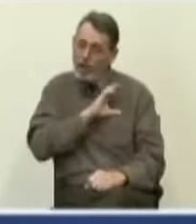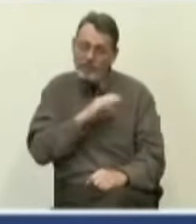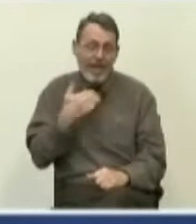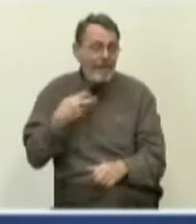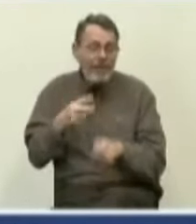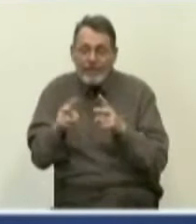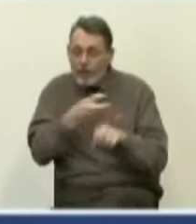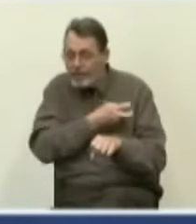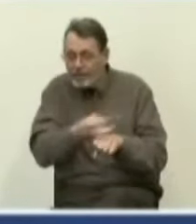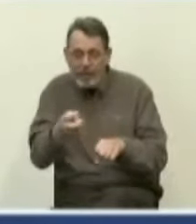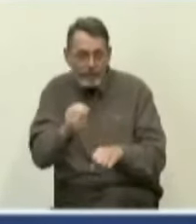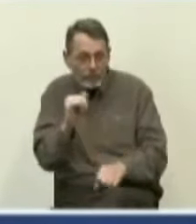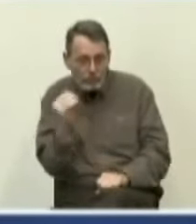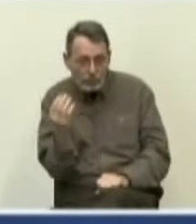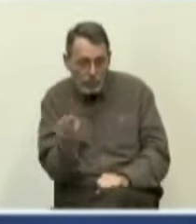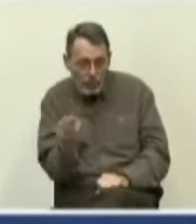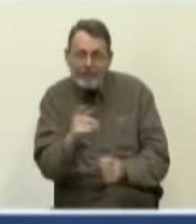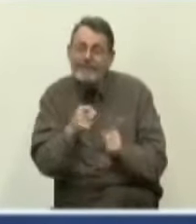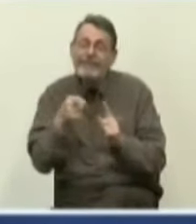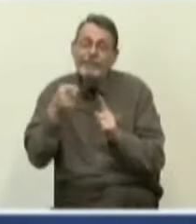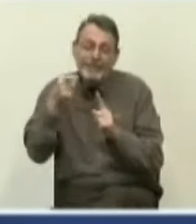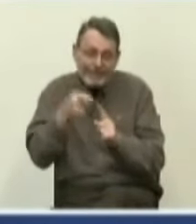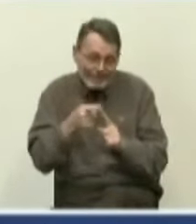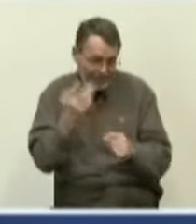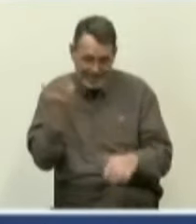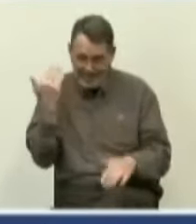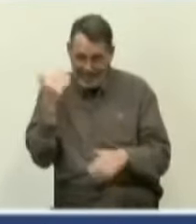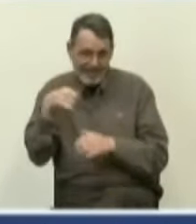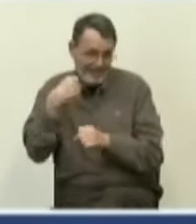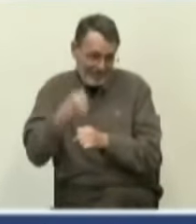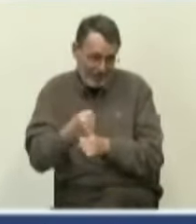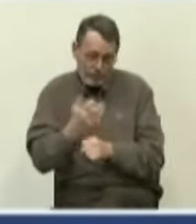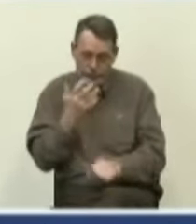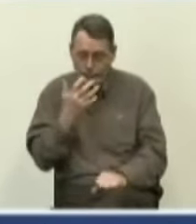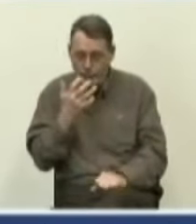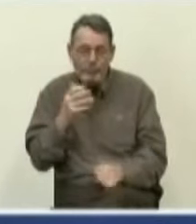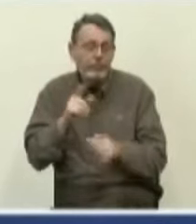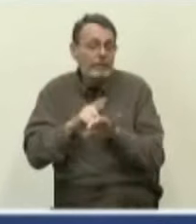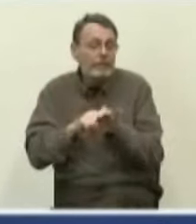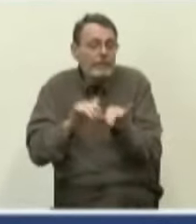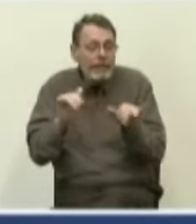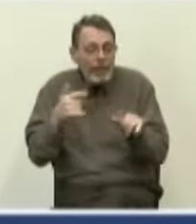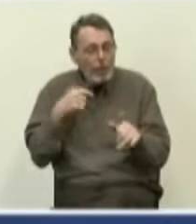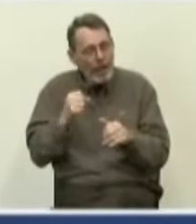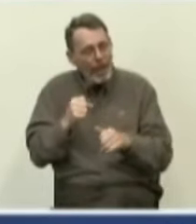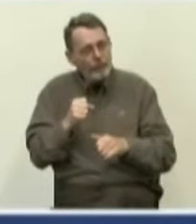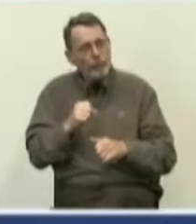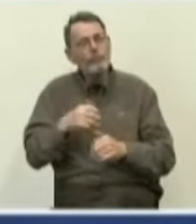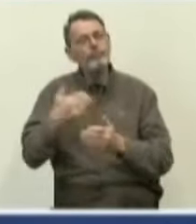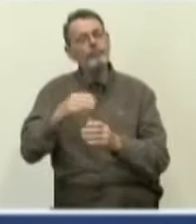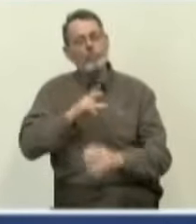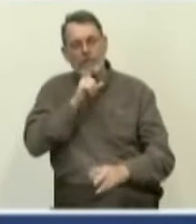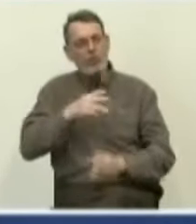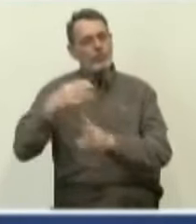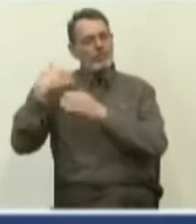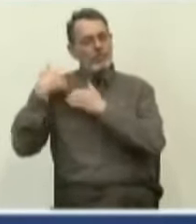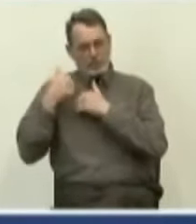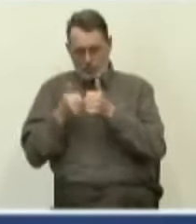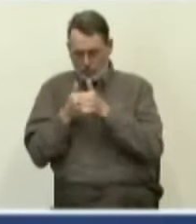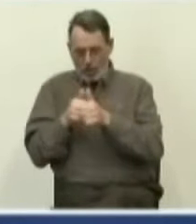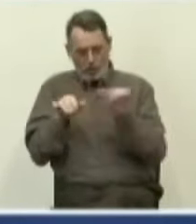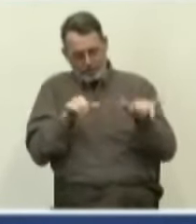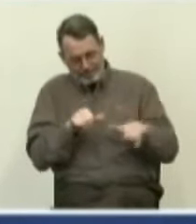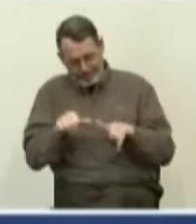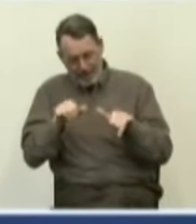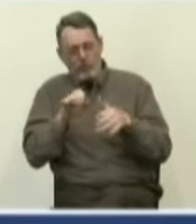job. Particularly this past year, but at the same time, we have to hold ourselves accountable to the standards. Our use